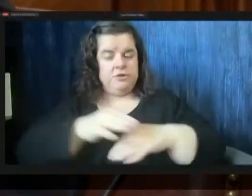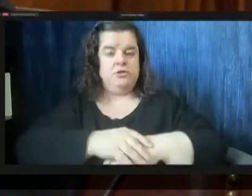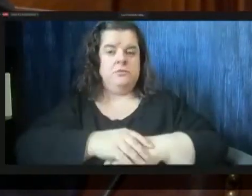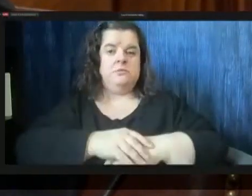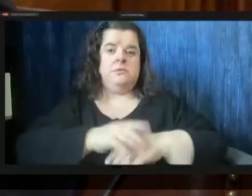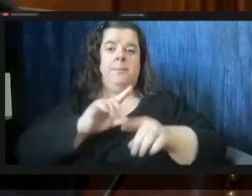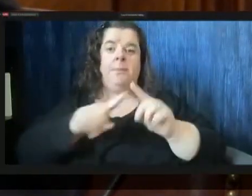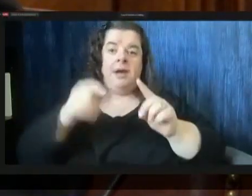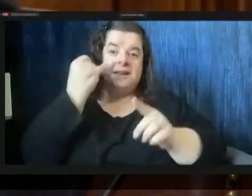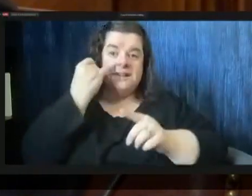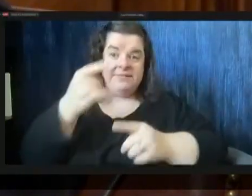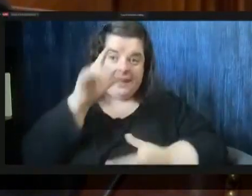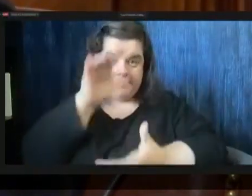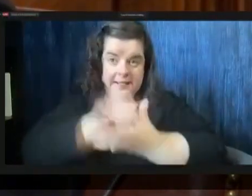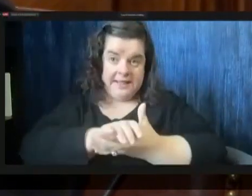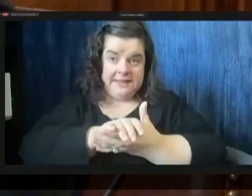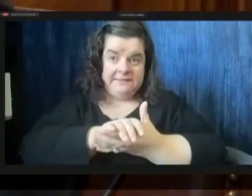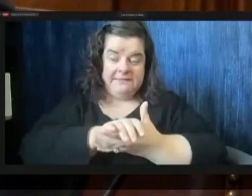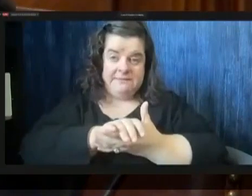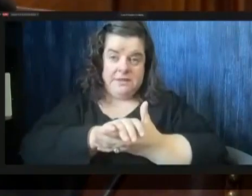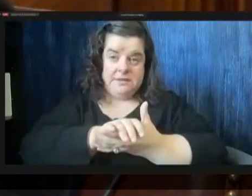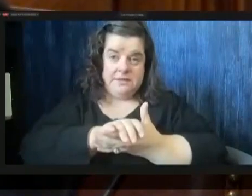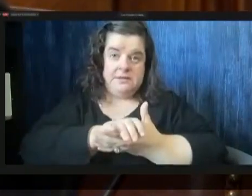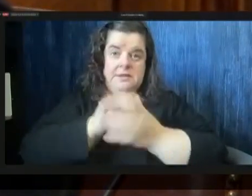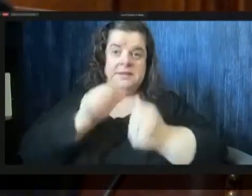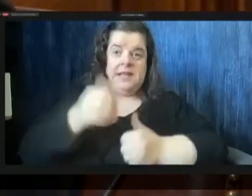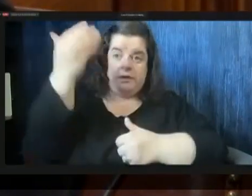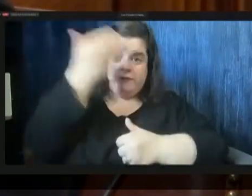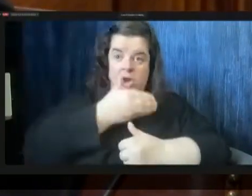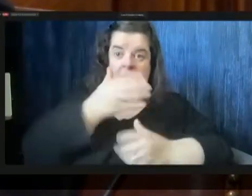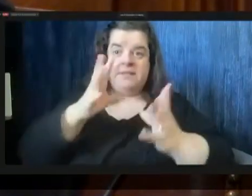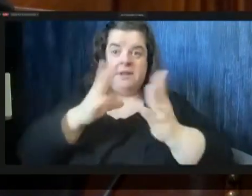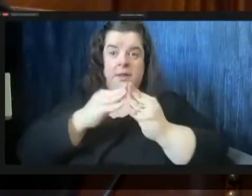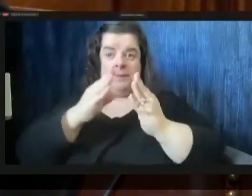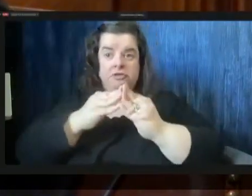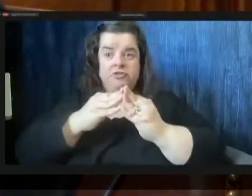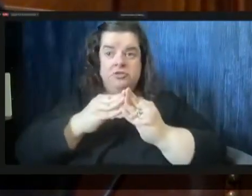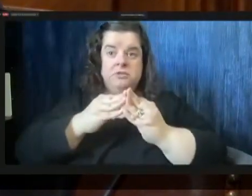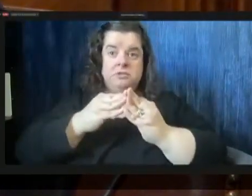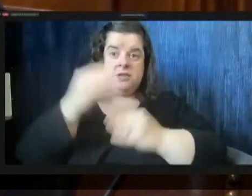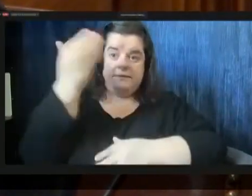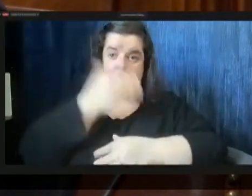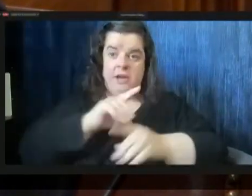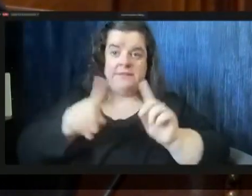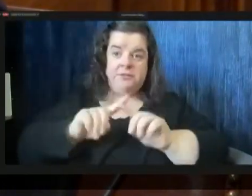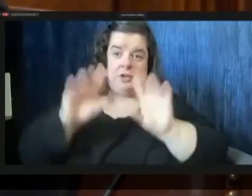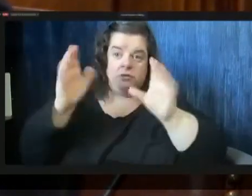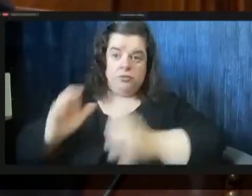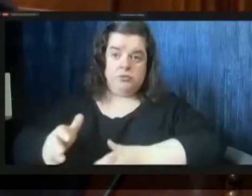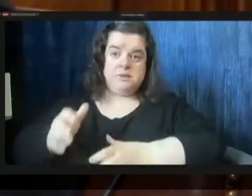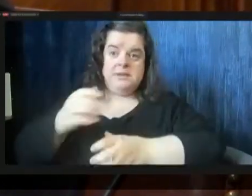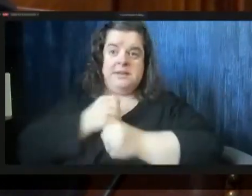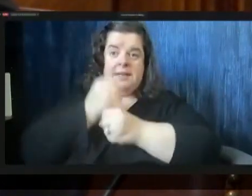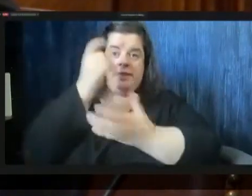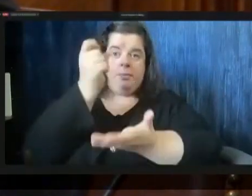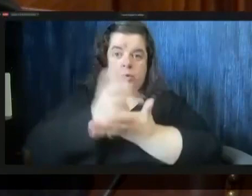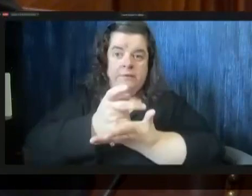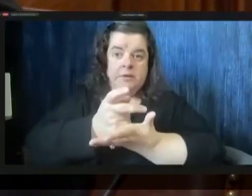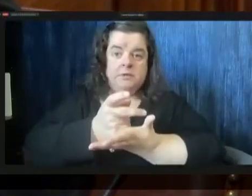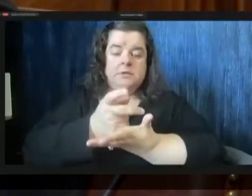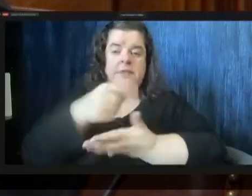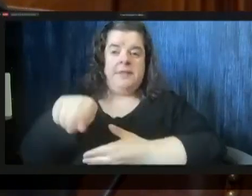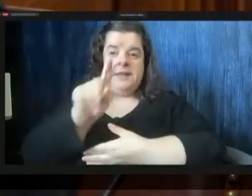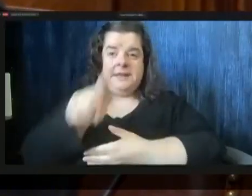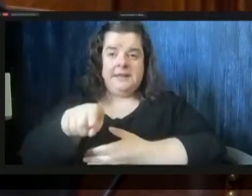they believe that they can come before the commission, come before different bodies and get the approvals that they need, and that